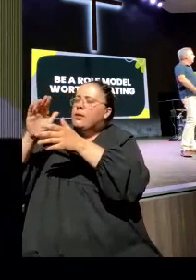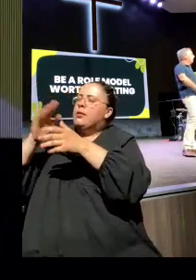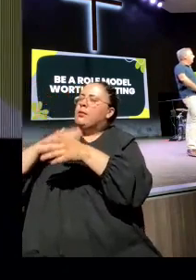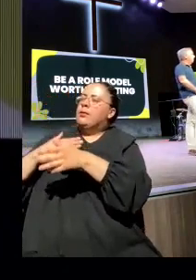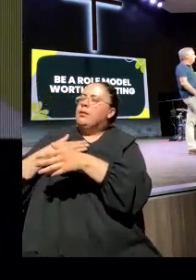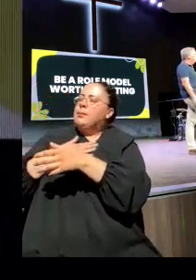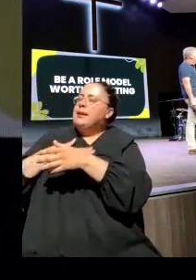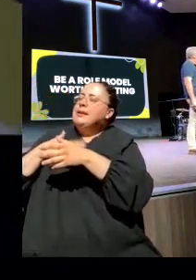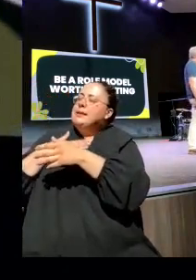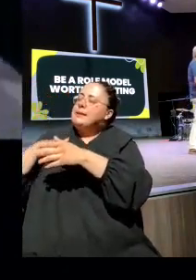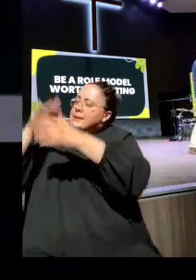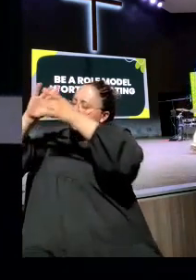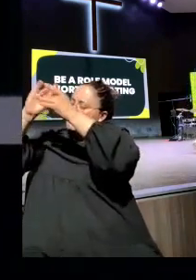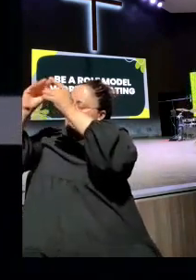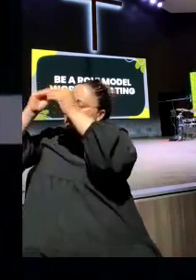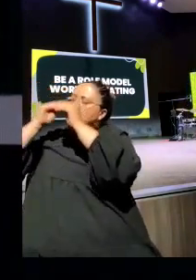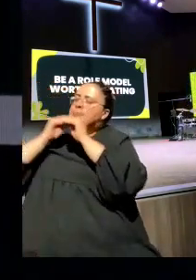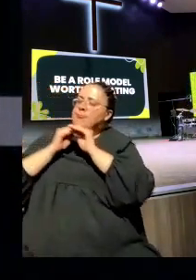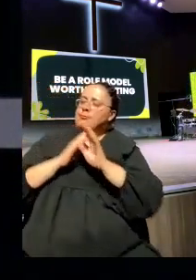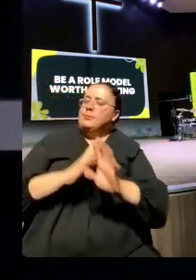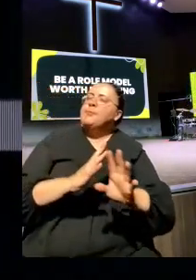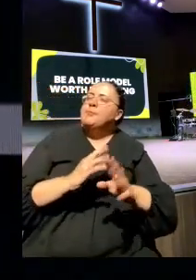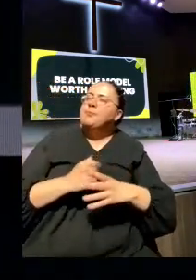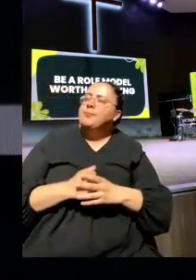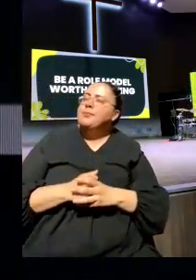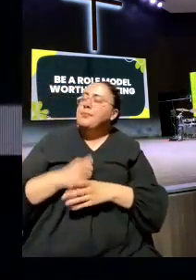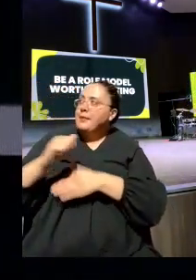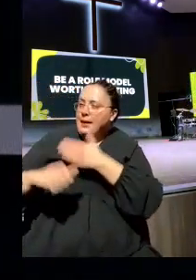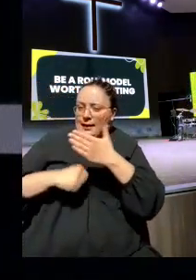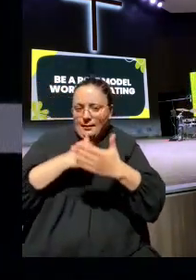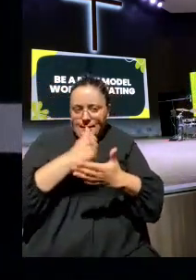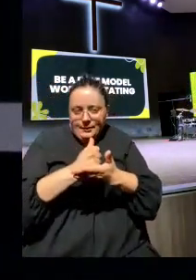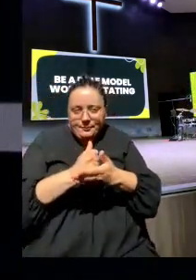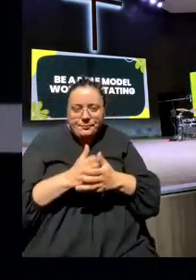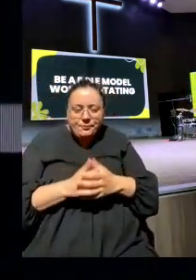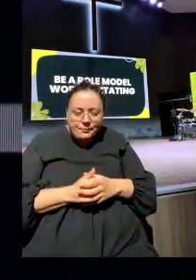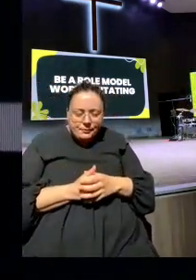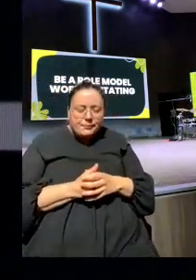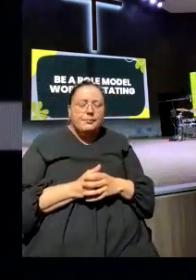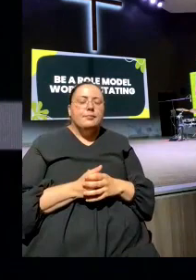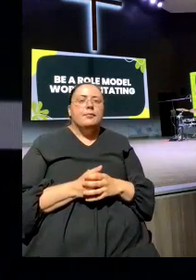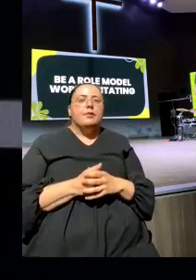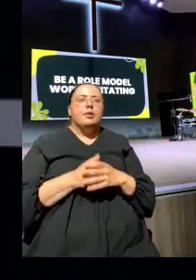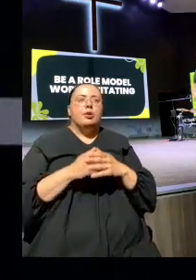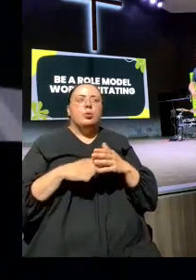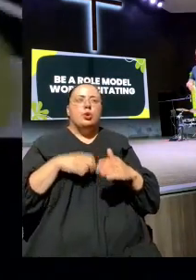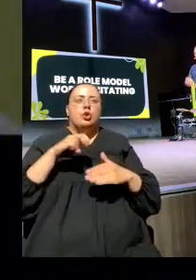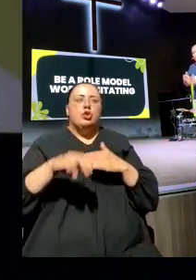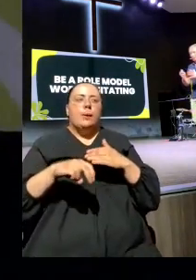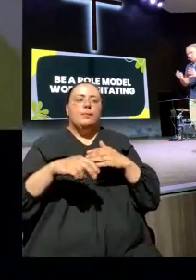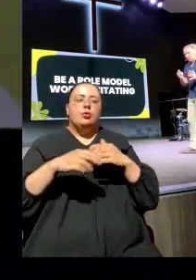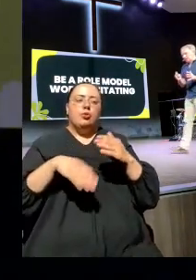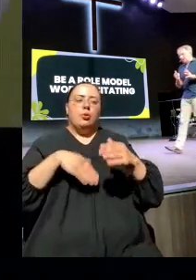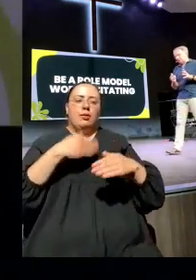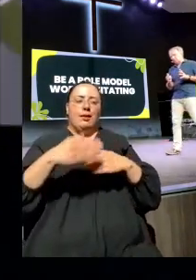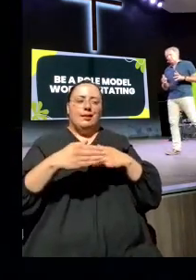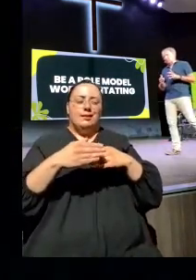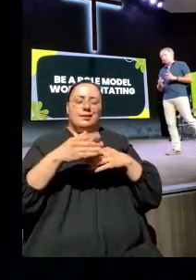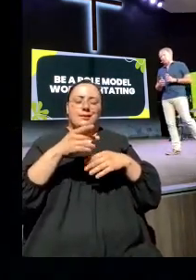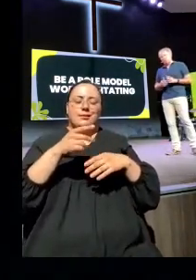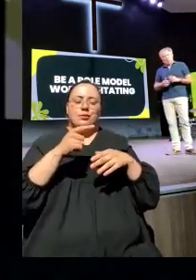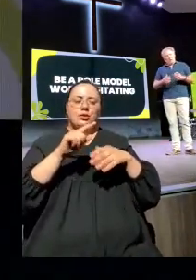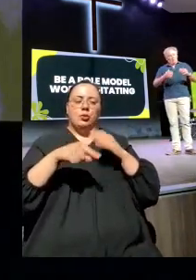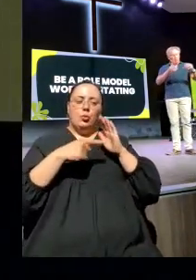Amen. We're going to jump to one of the great role models in Christianity, the Apostle Paul, one of the great leaders of the first